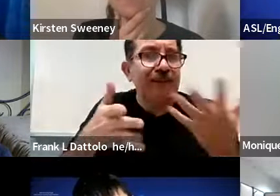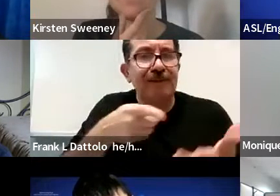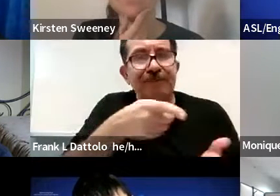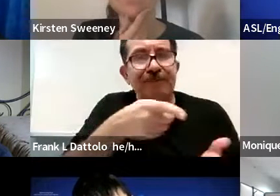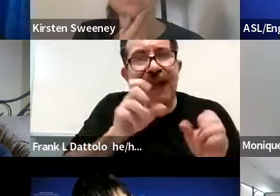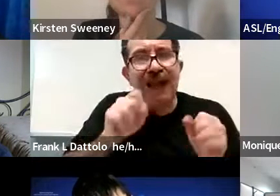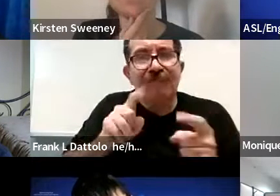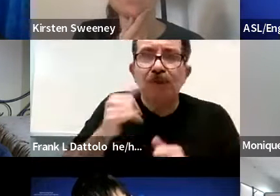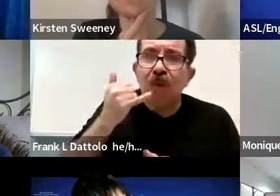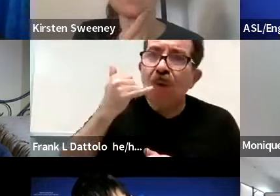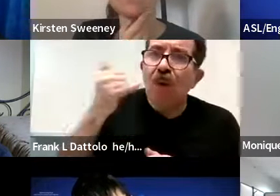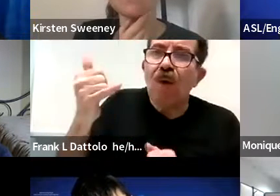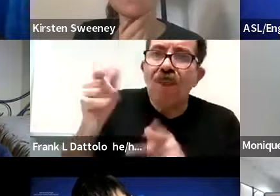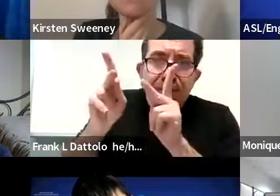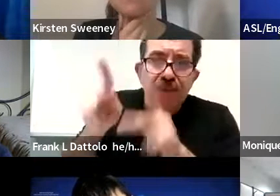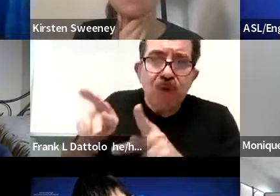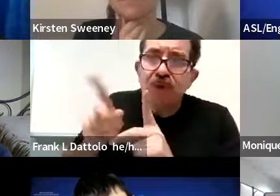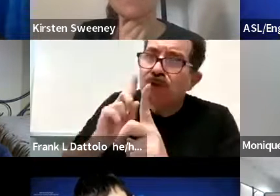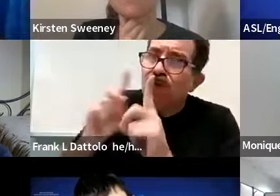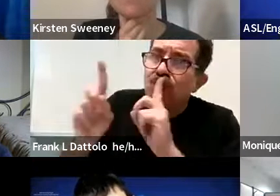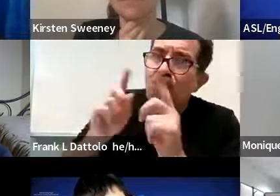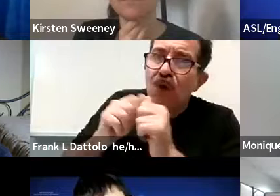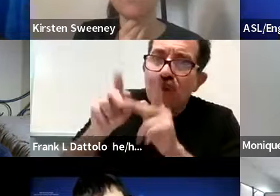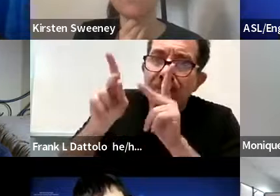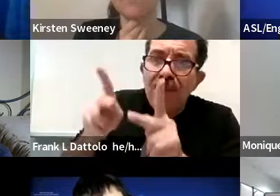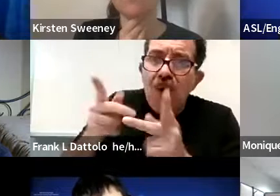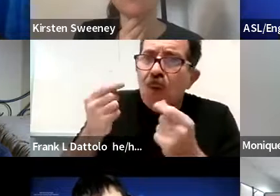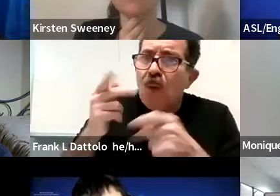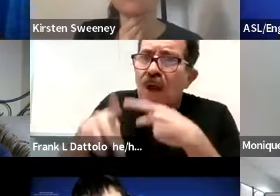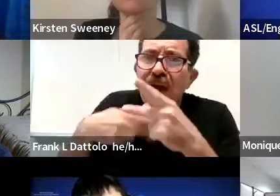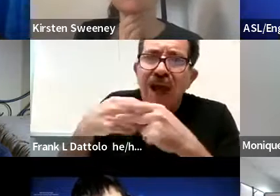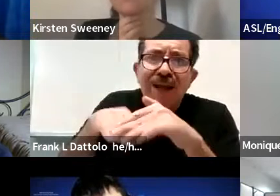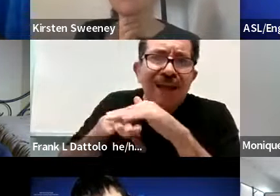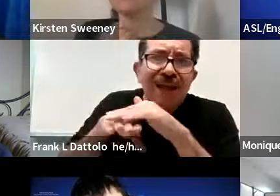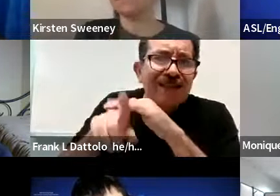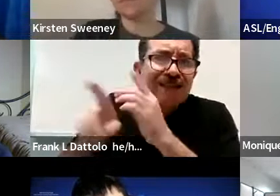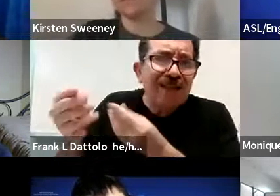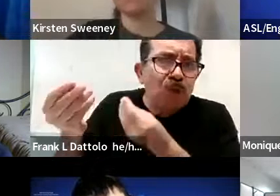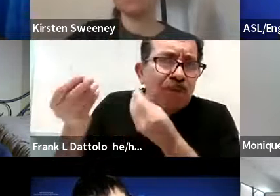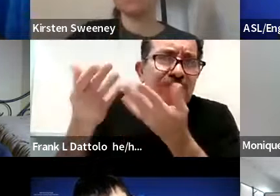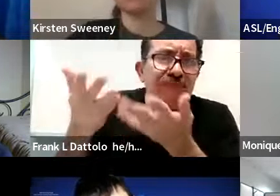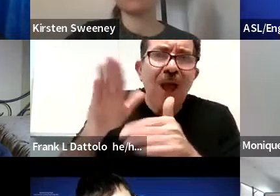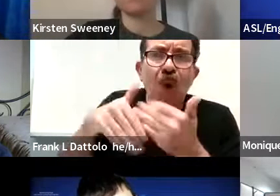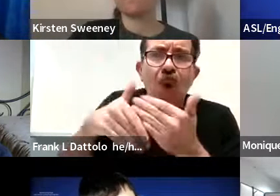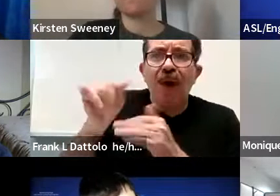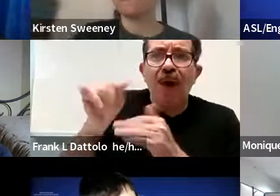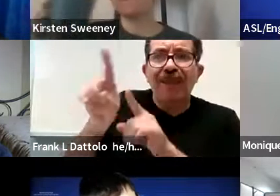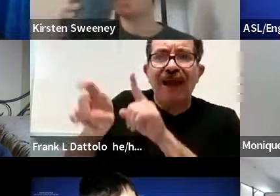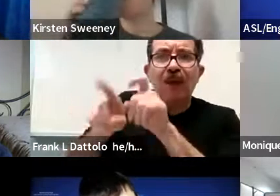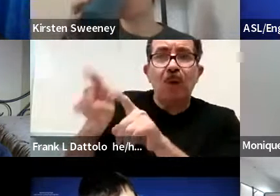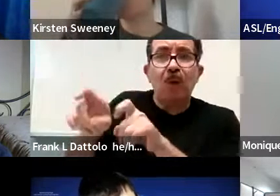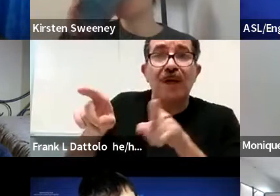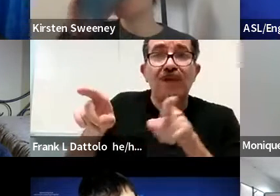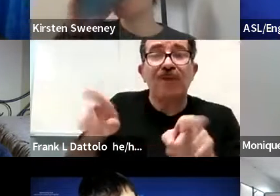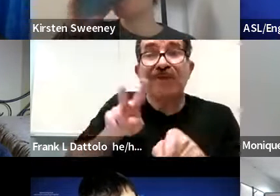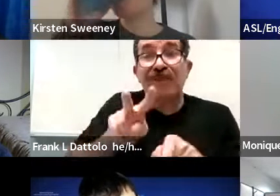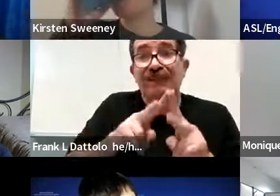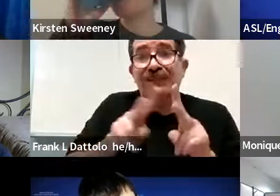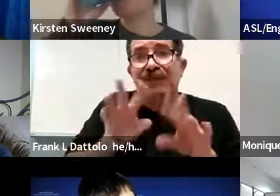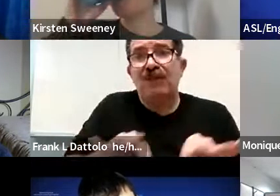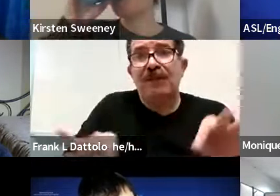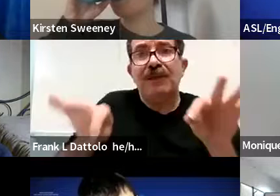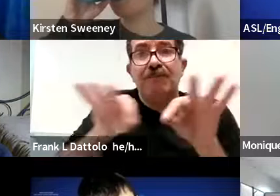about finding accessibility, about being able to call and have a conversation with the theater, what kind of access is